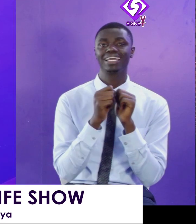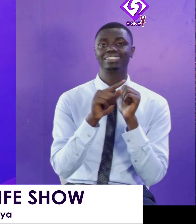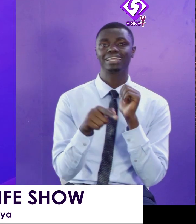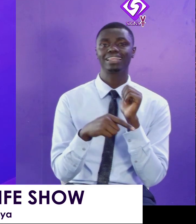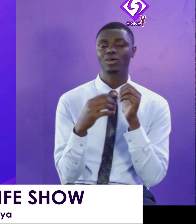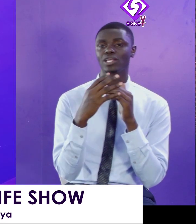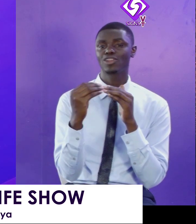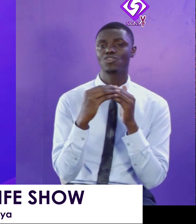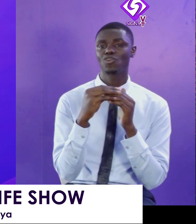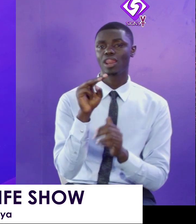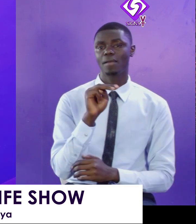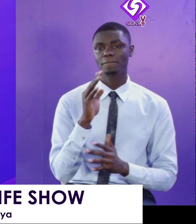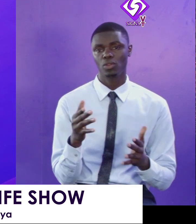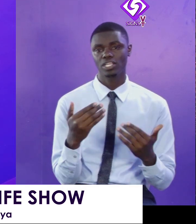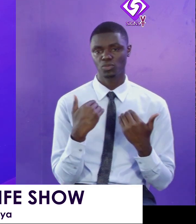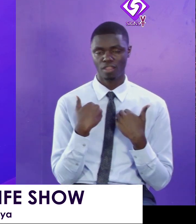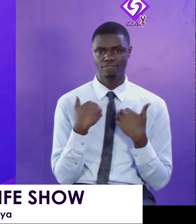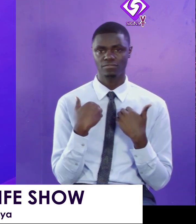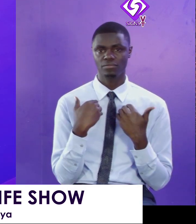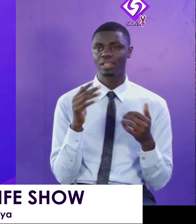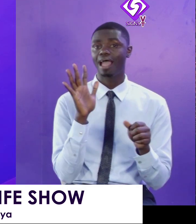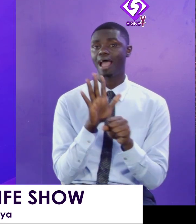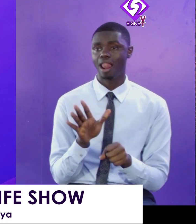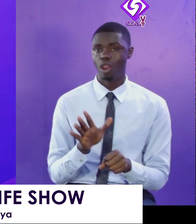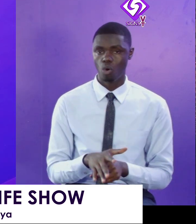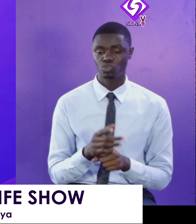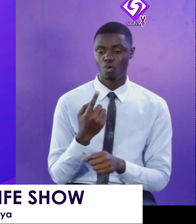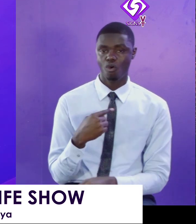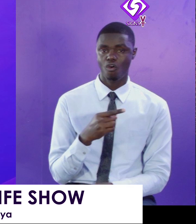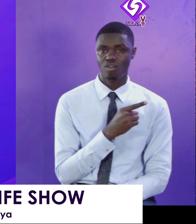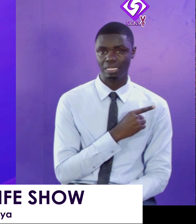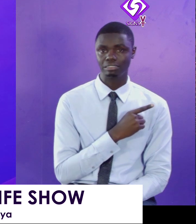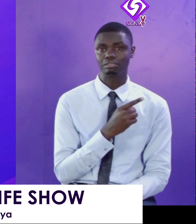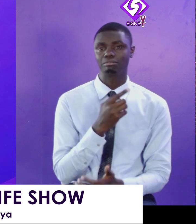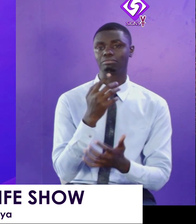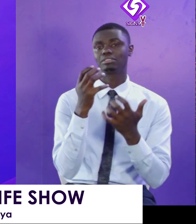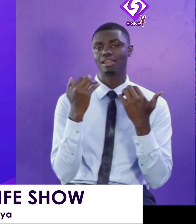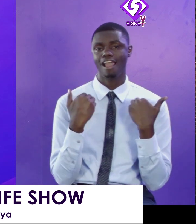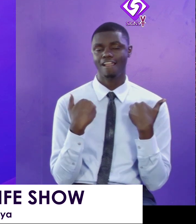$10,000 millionaires we have. And a lot of us are in need.